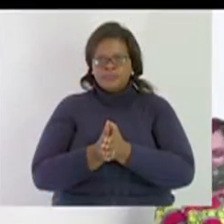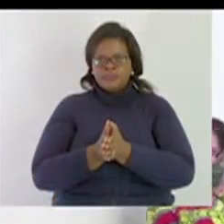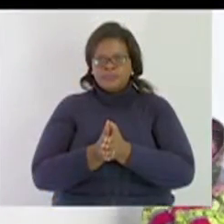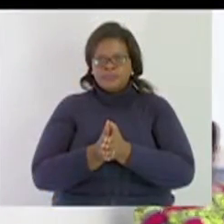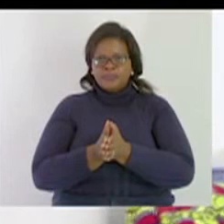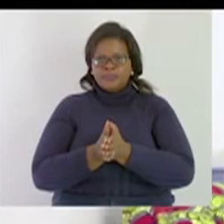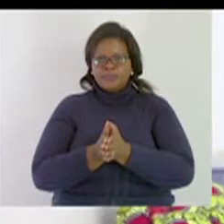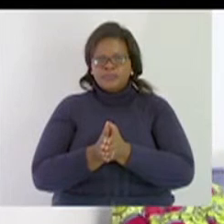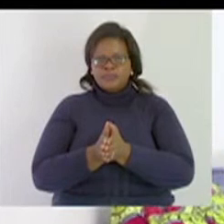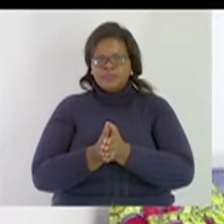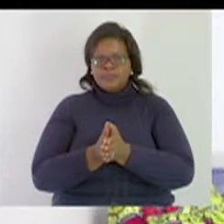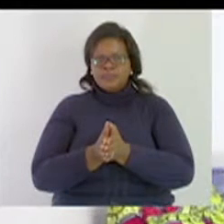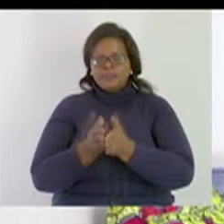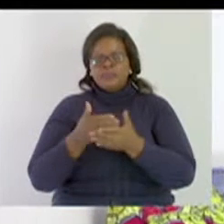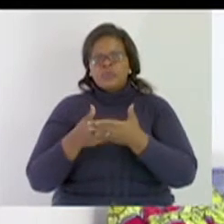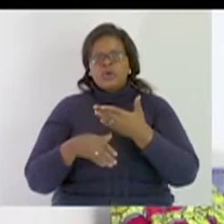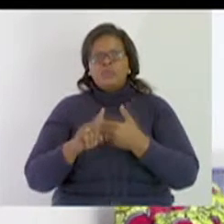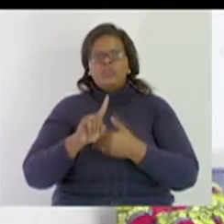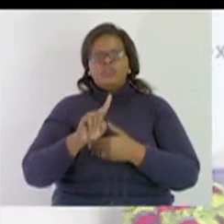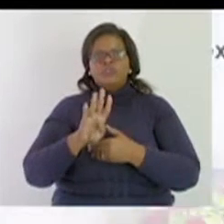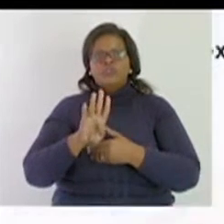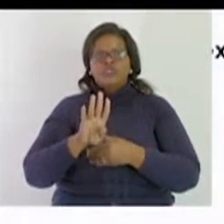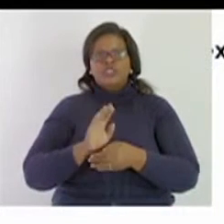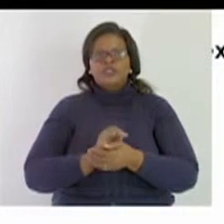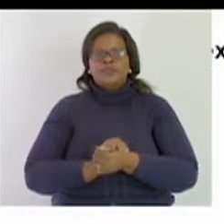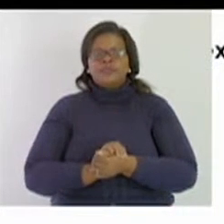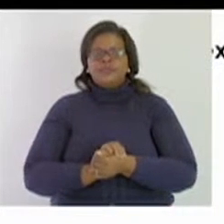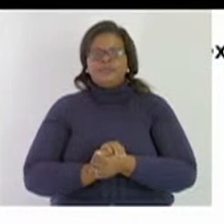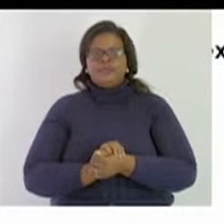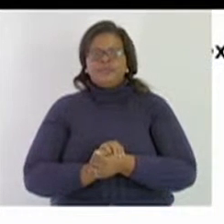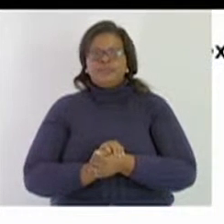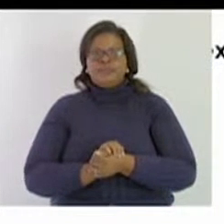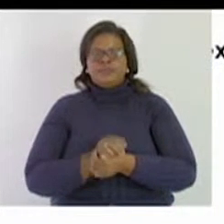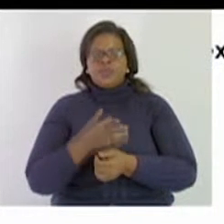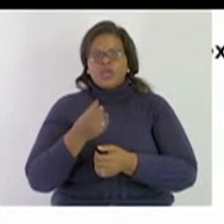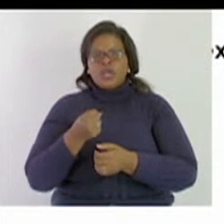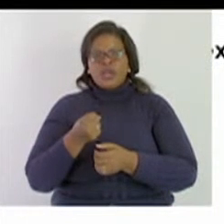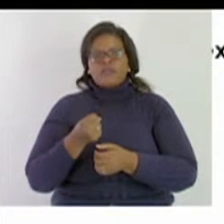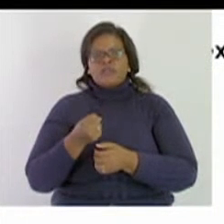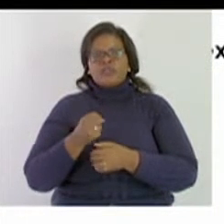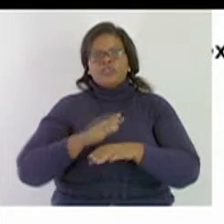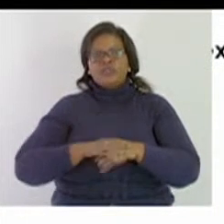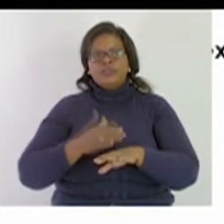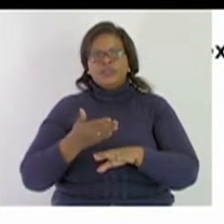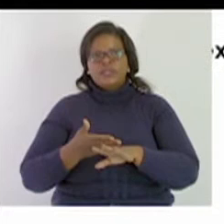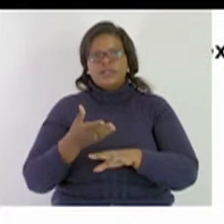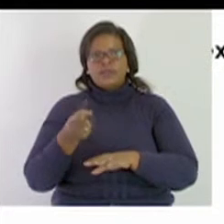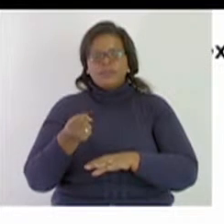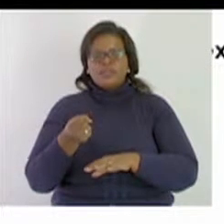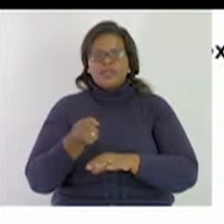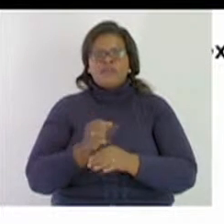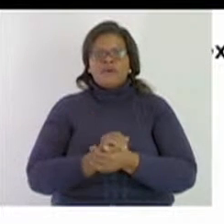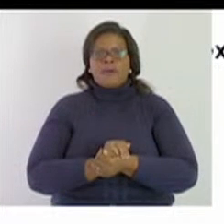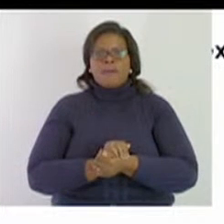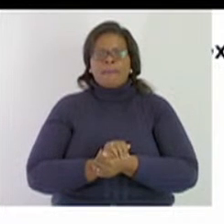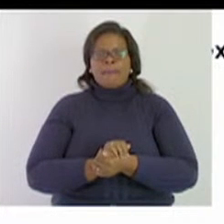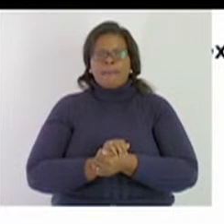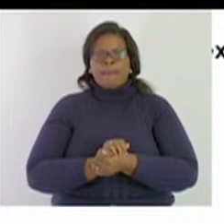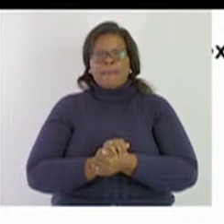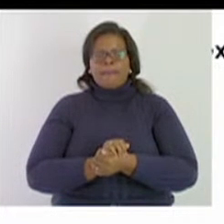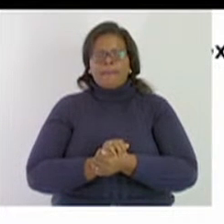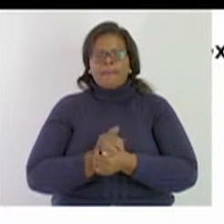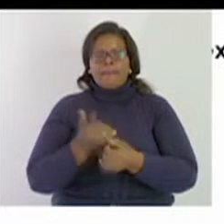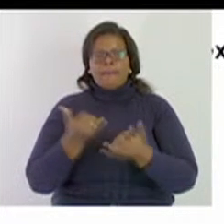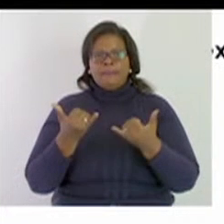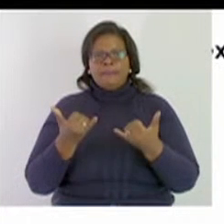On page 14, you will find a few examples.